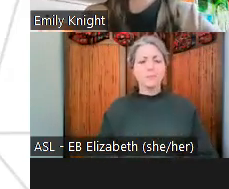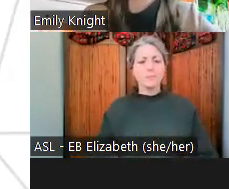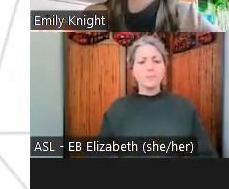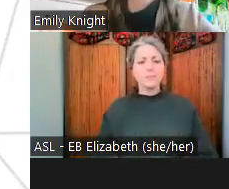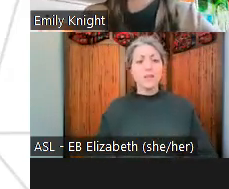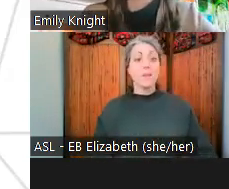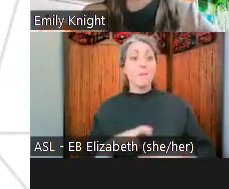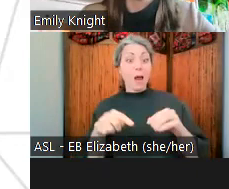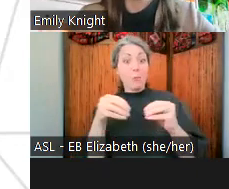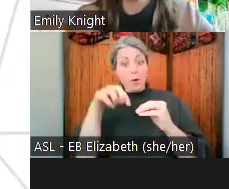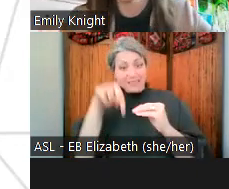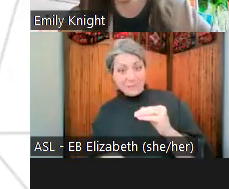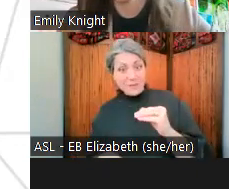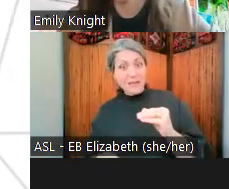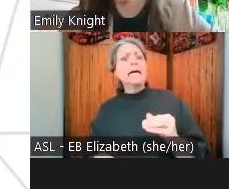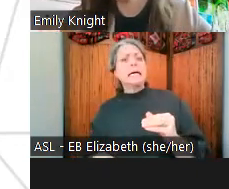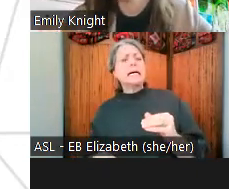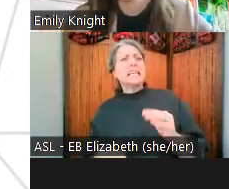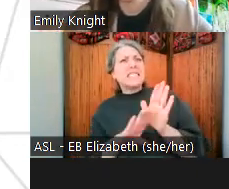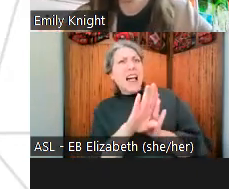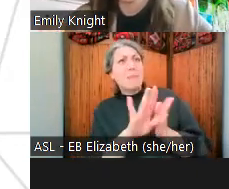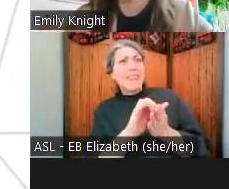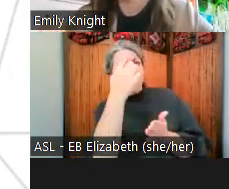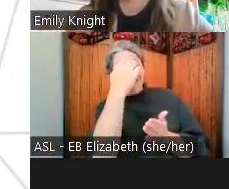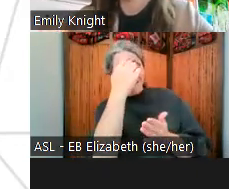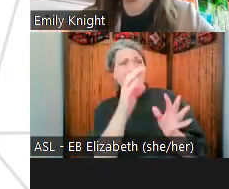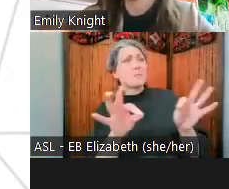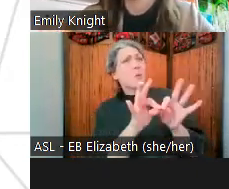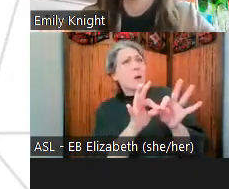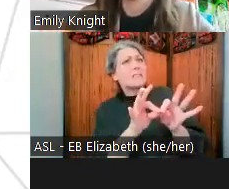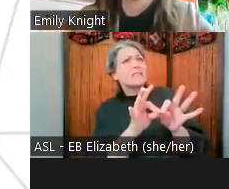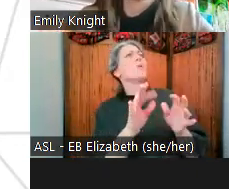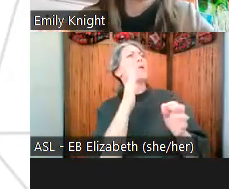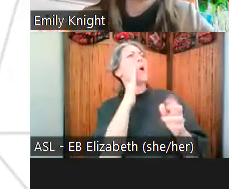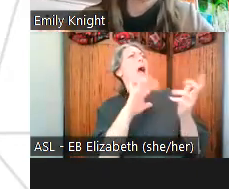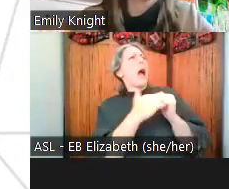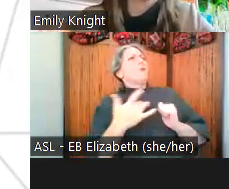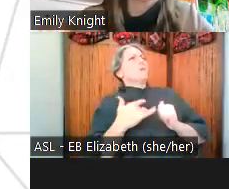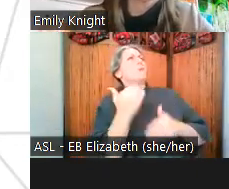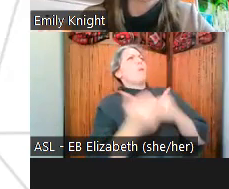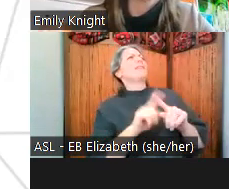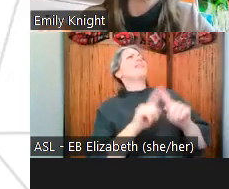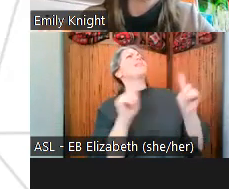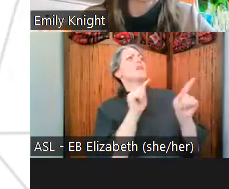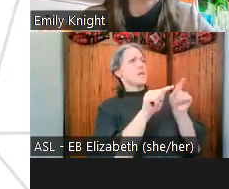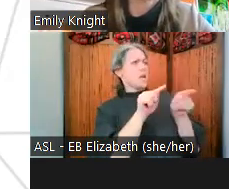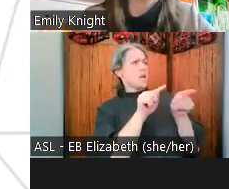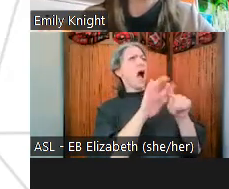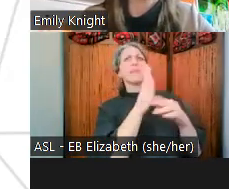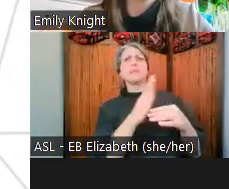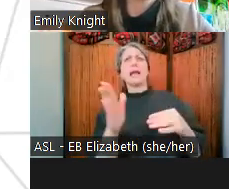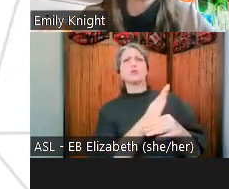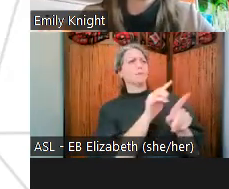Developing that knowledge really matters because if we know specifically how sensory processing is different in individuals on the autism